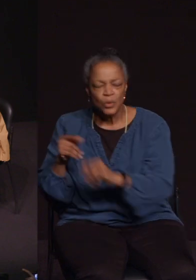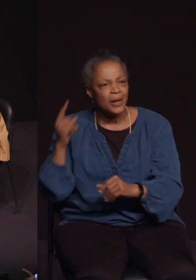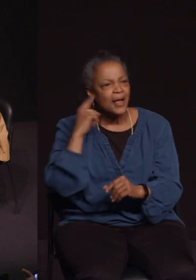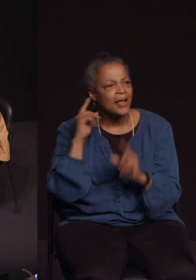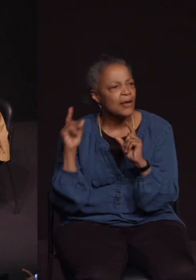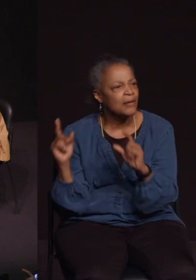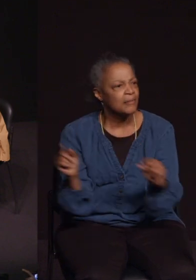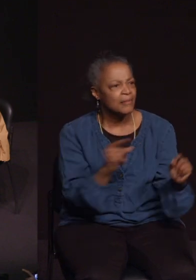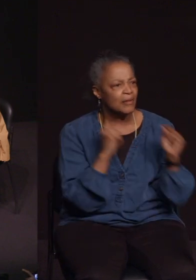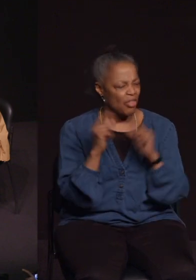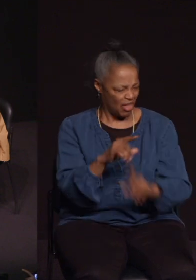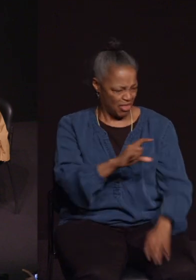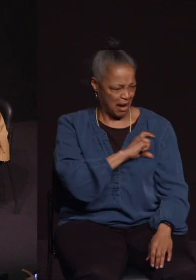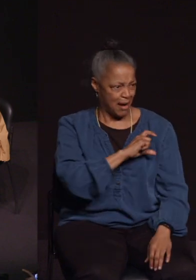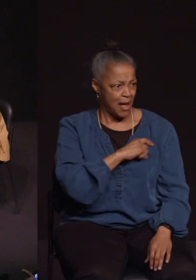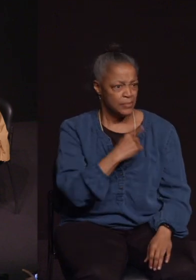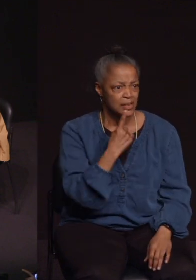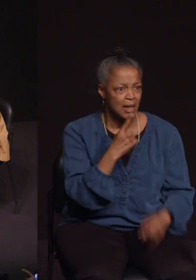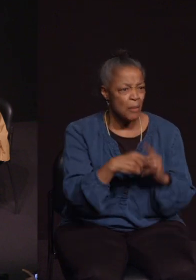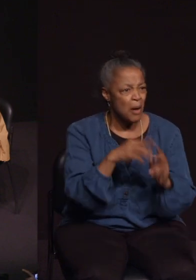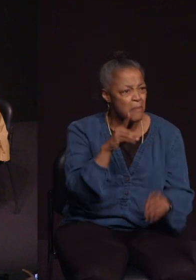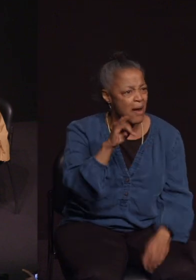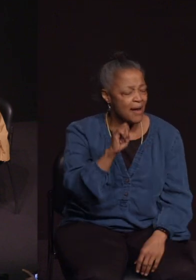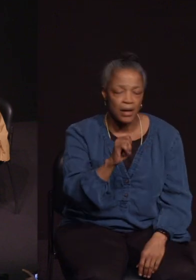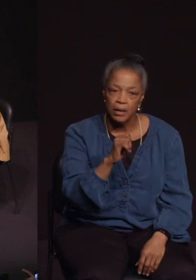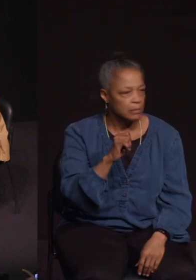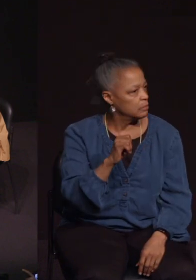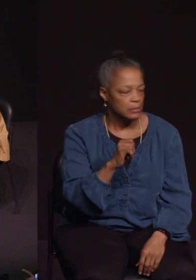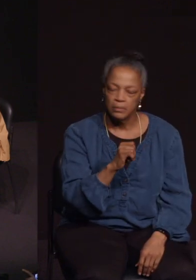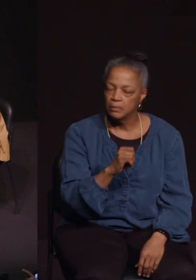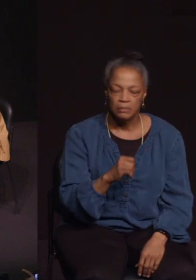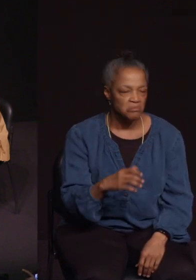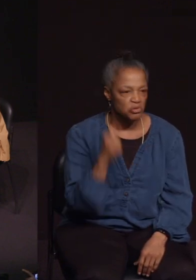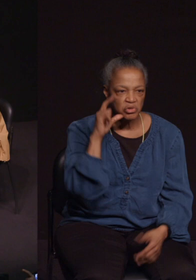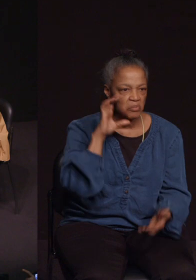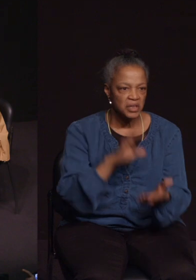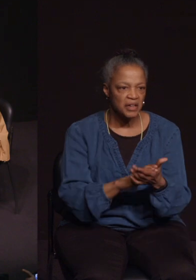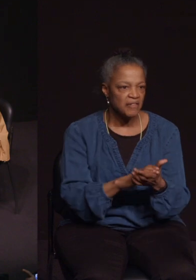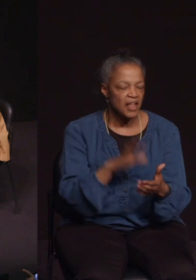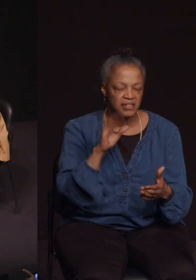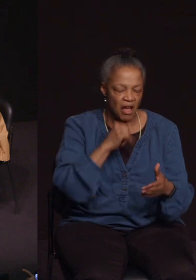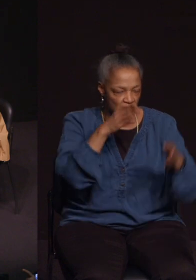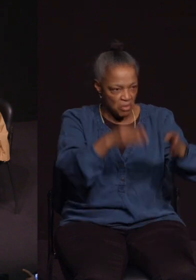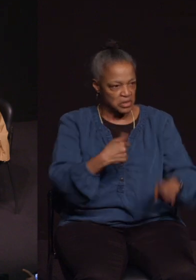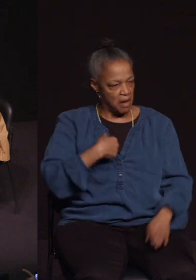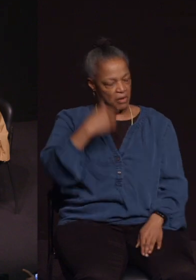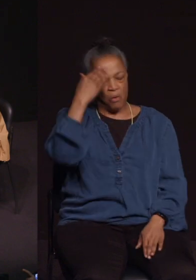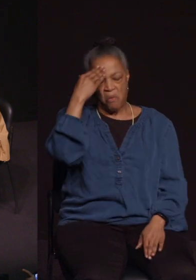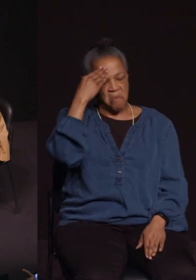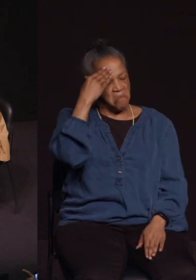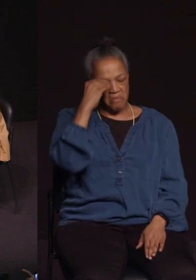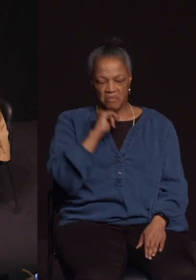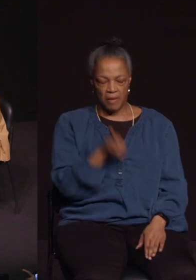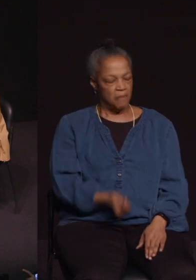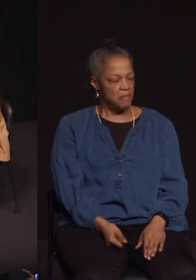that the officer says, it's just absolutely unbelievable to me, because that's not the person that I knew.